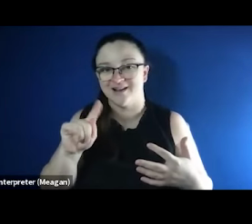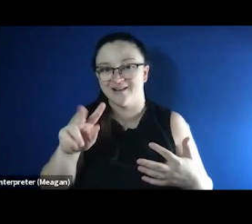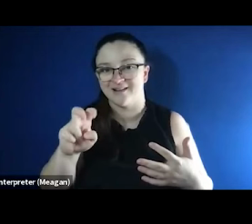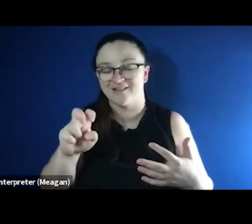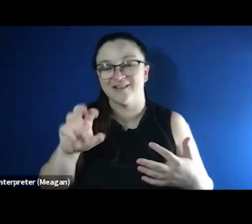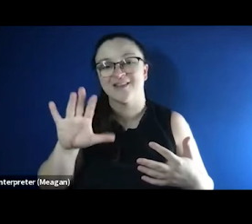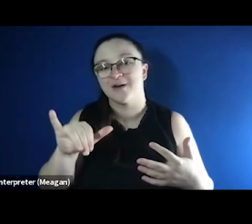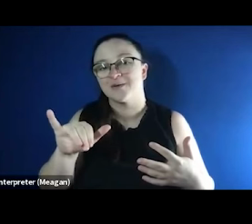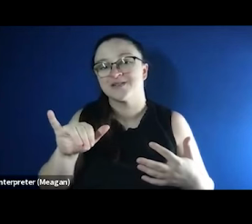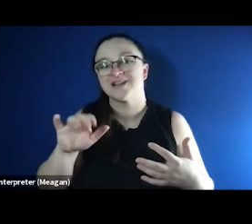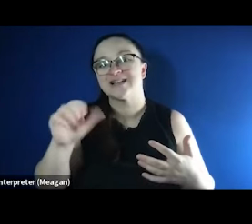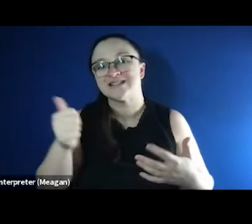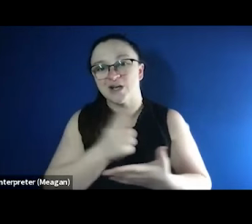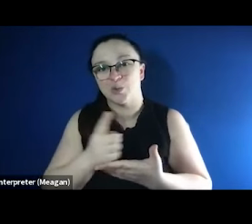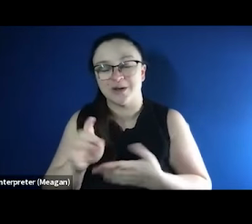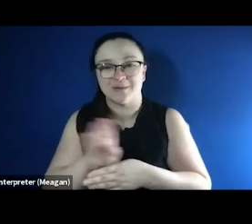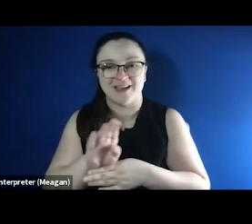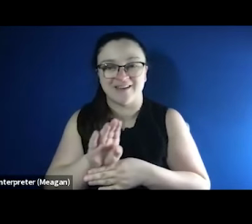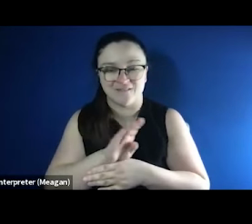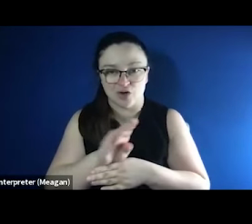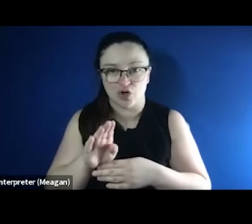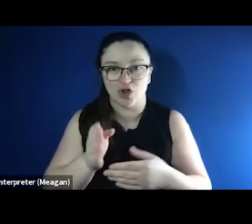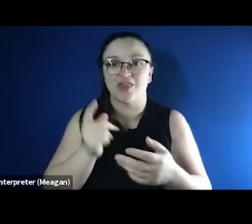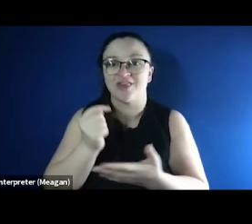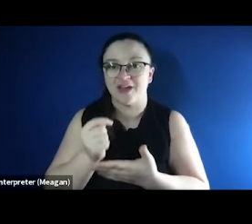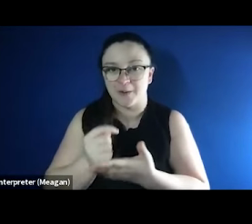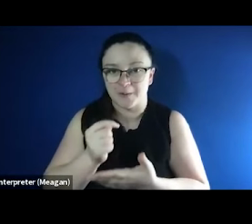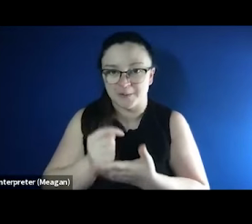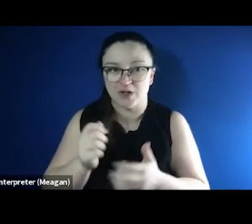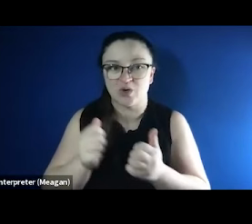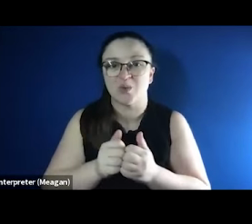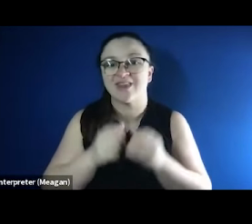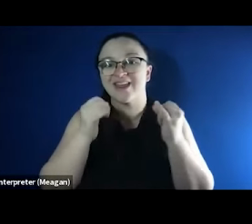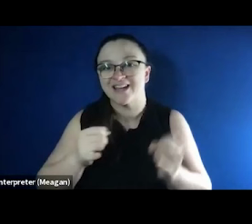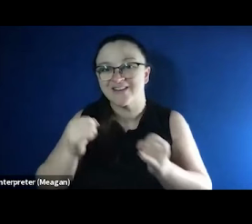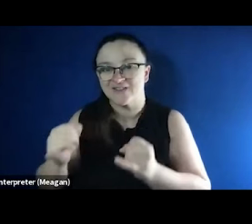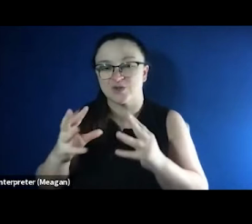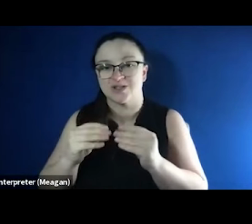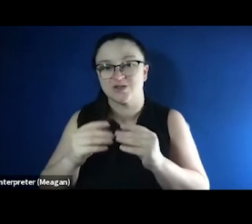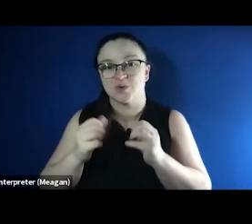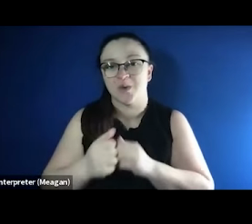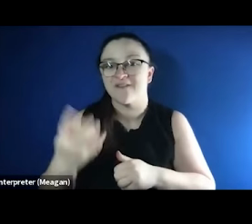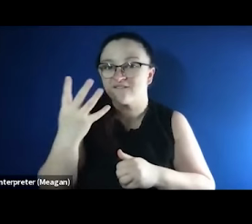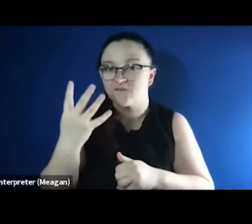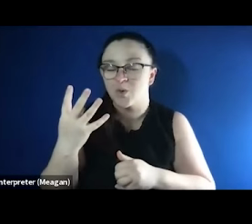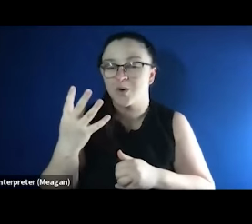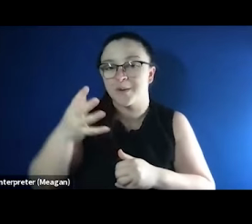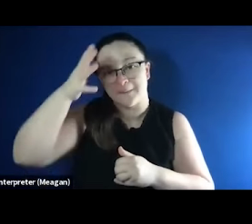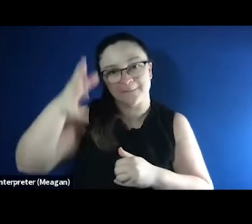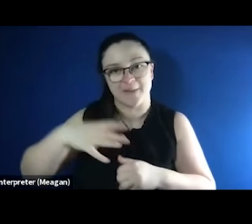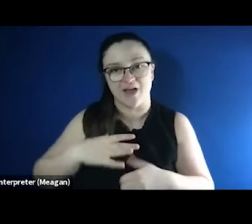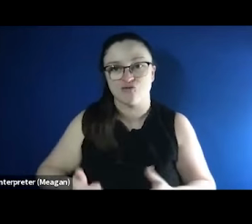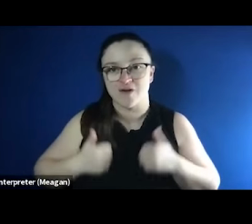10-week behavioral therapy intervention supplemented with individual sessions with four male residents also in a prison nursing